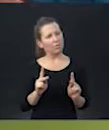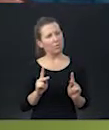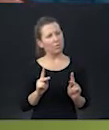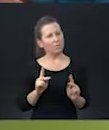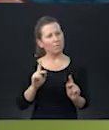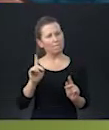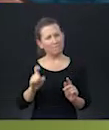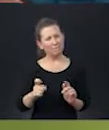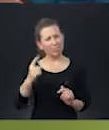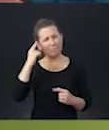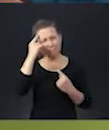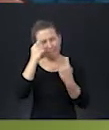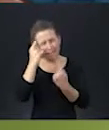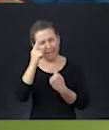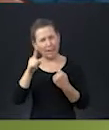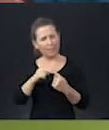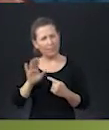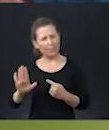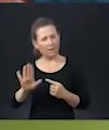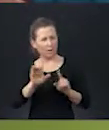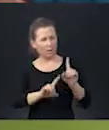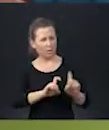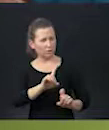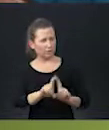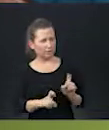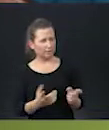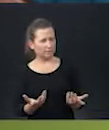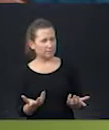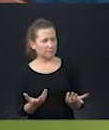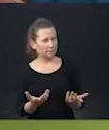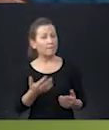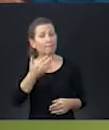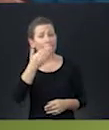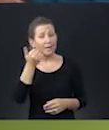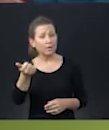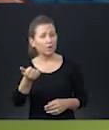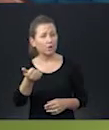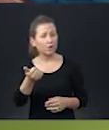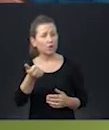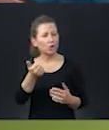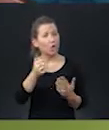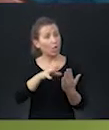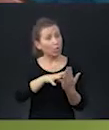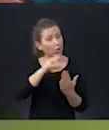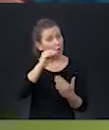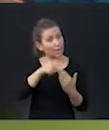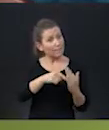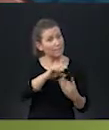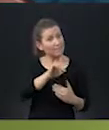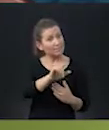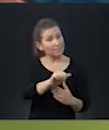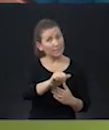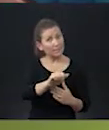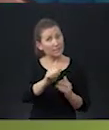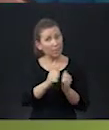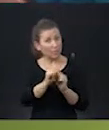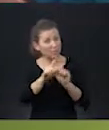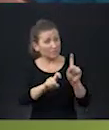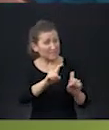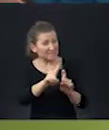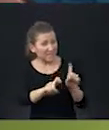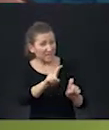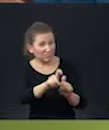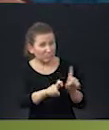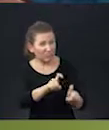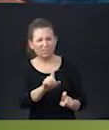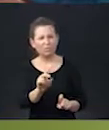I think that people need to put more thought behind their questions, and instead of wanting to gain knowledge